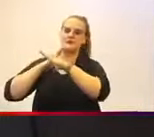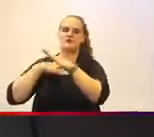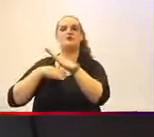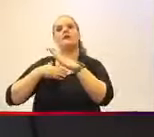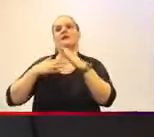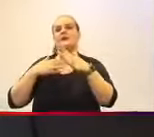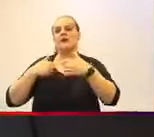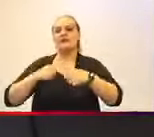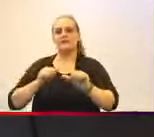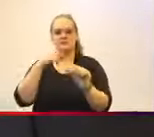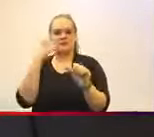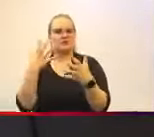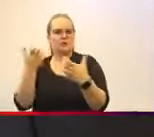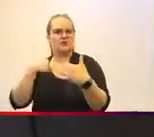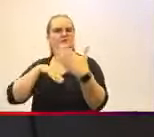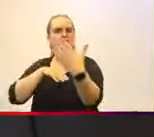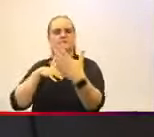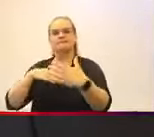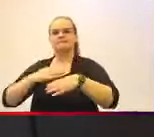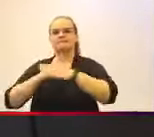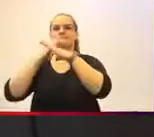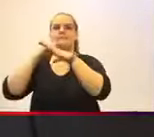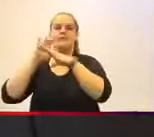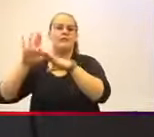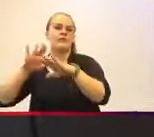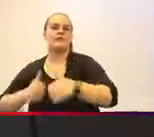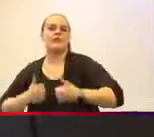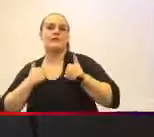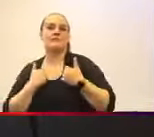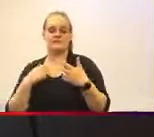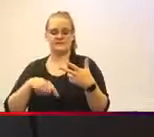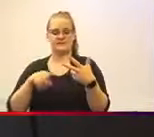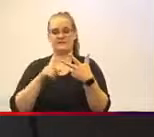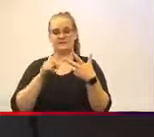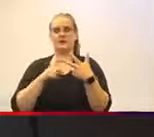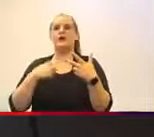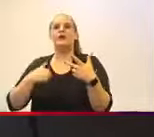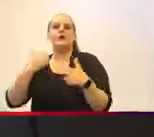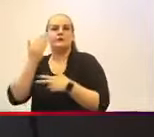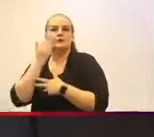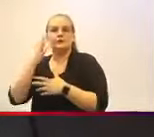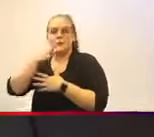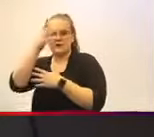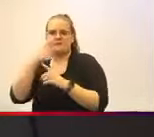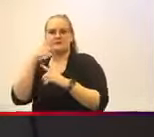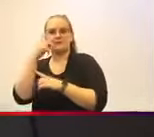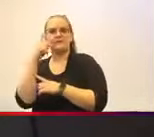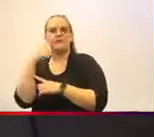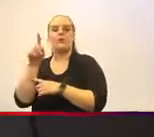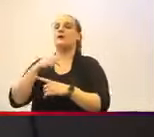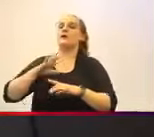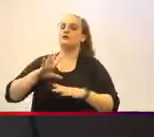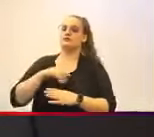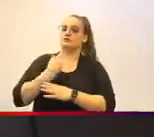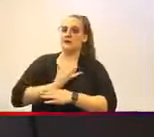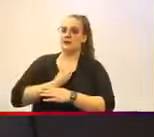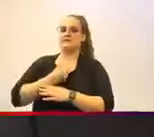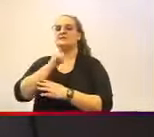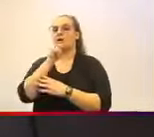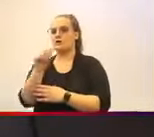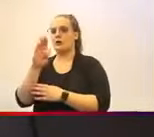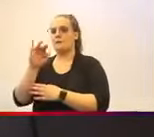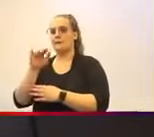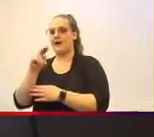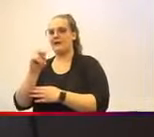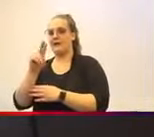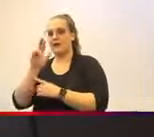3, you knew parents of trans, non-binary, and gender-expansive youth need support. So